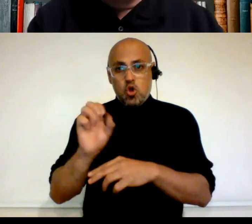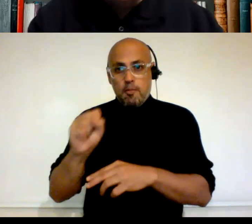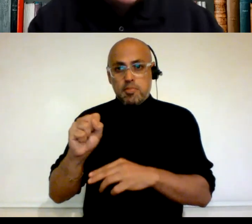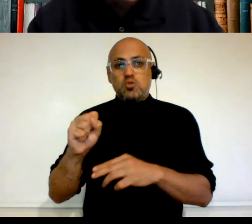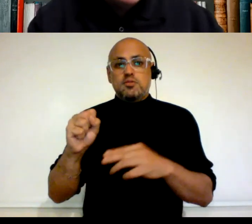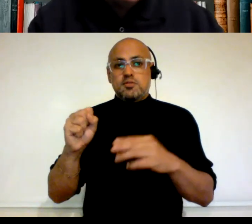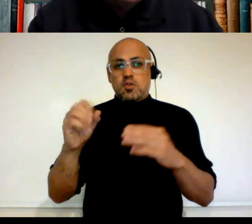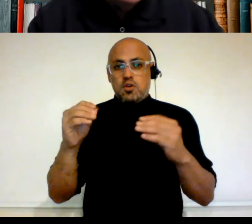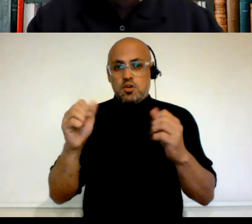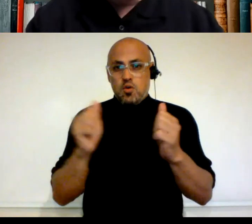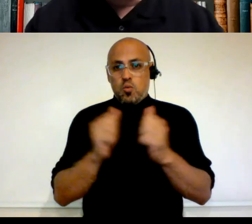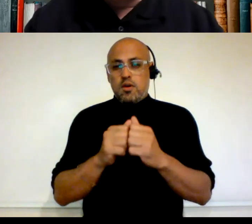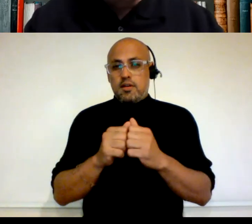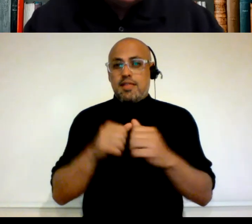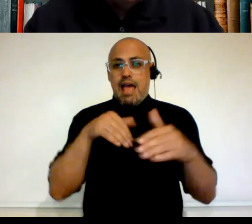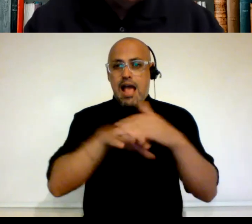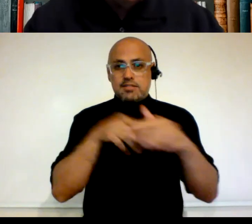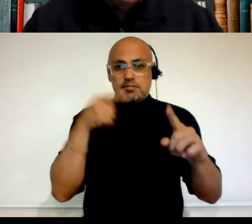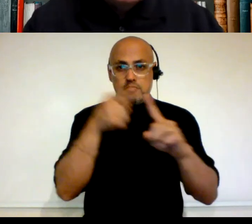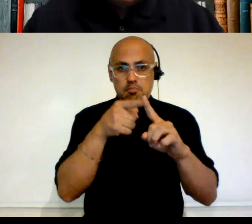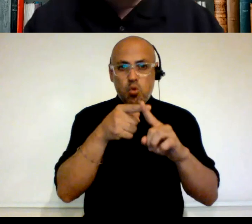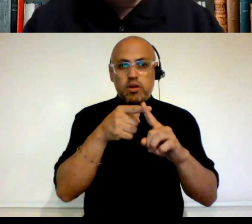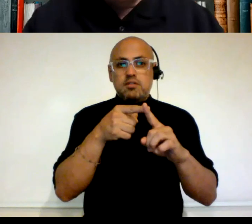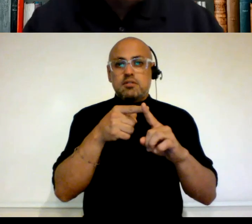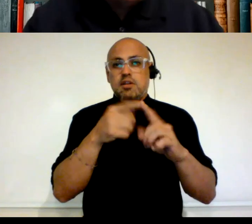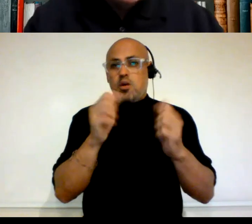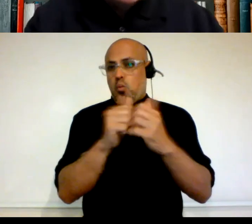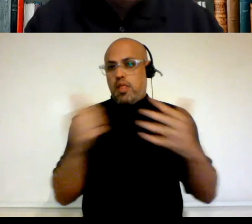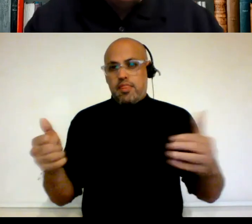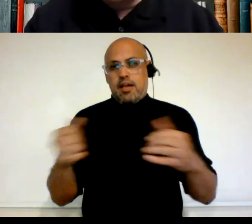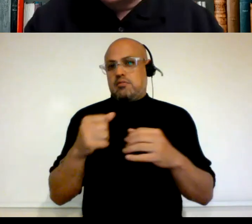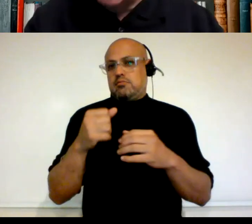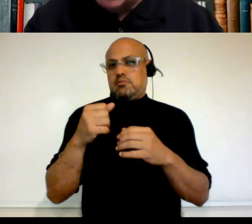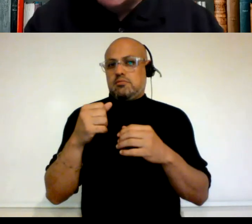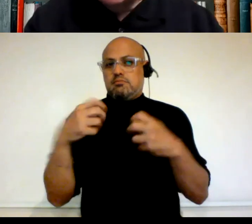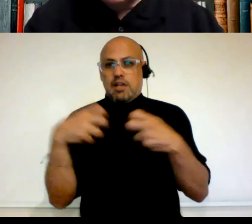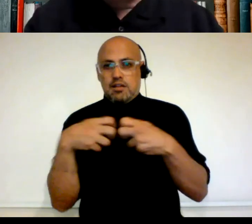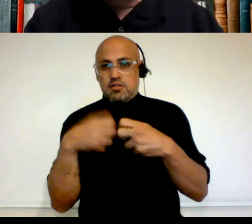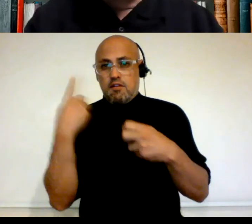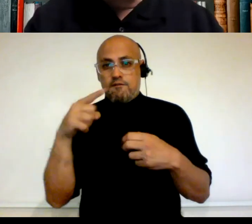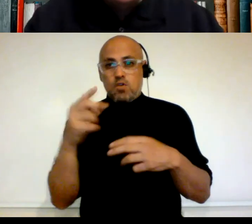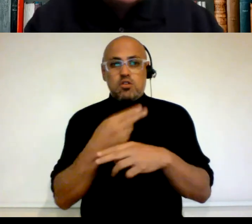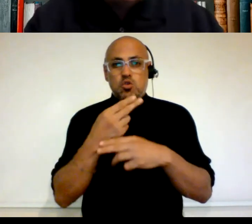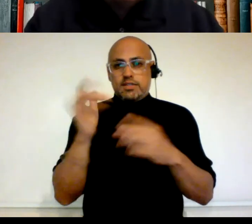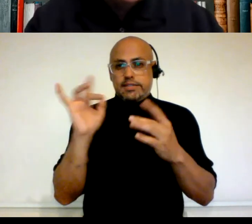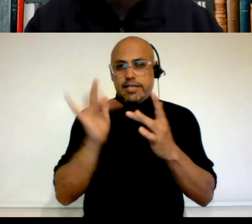question. Can the buses with points of